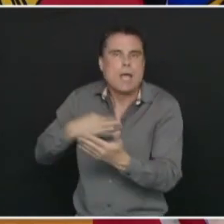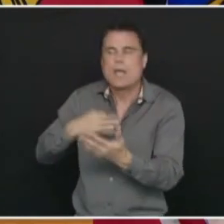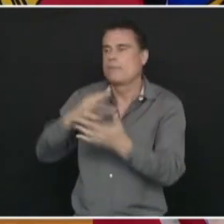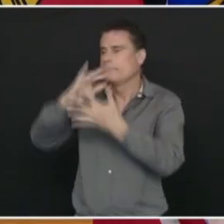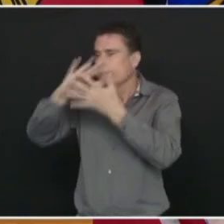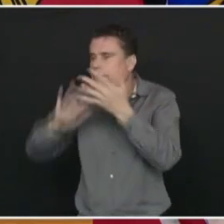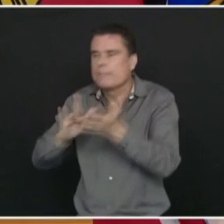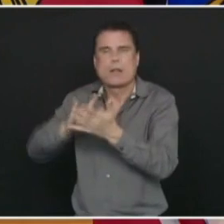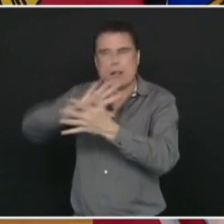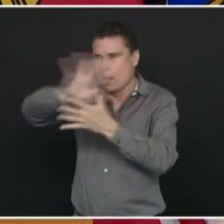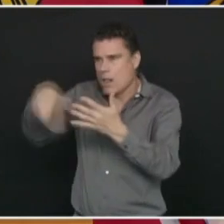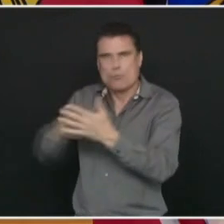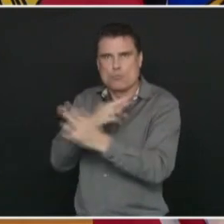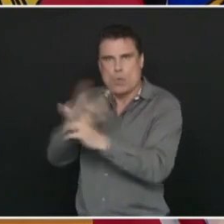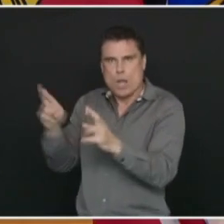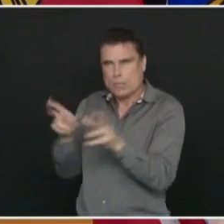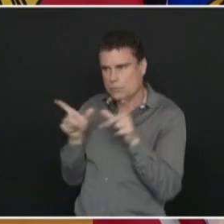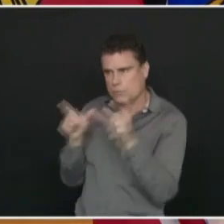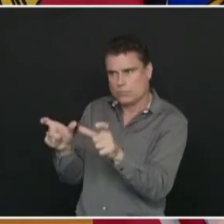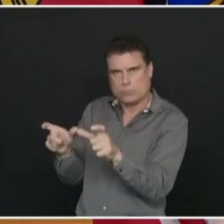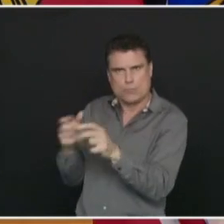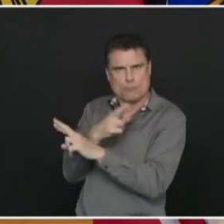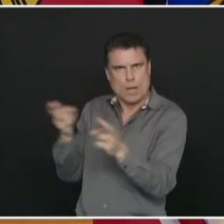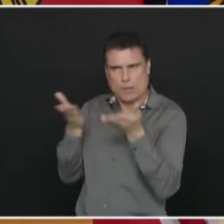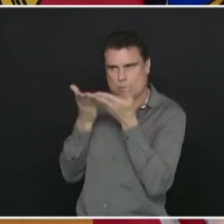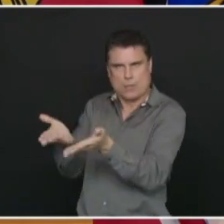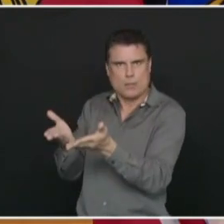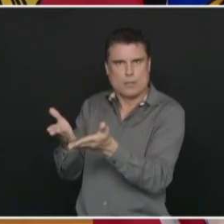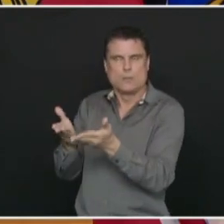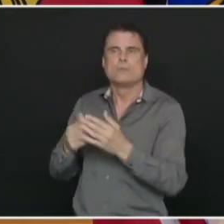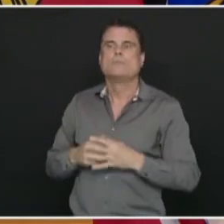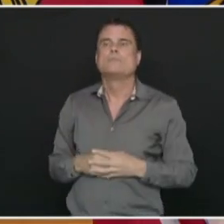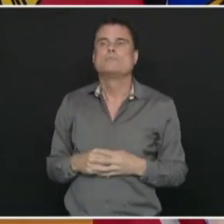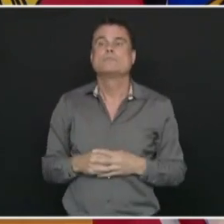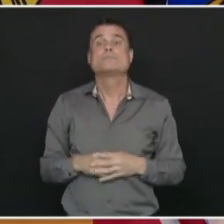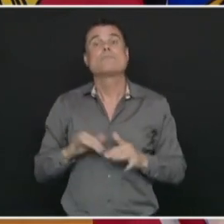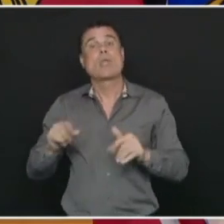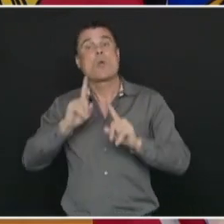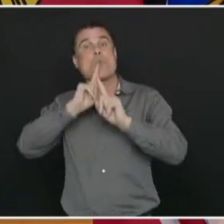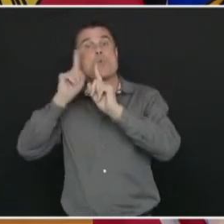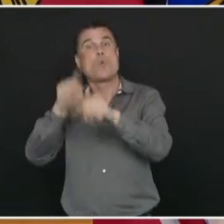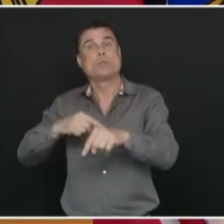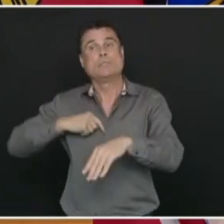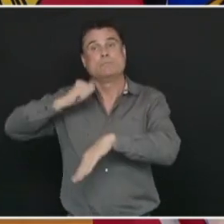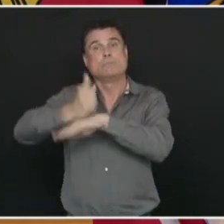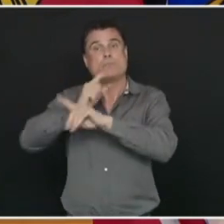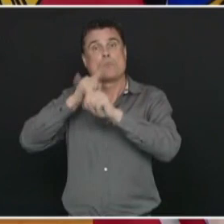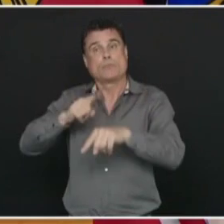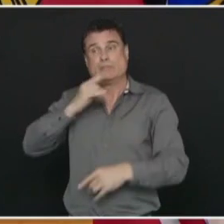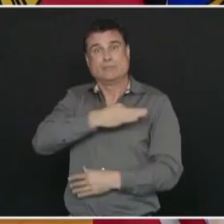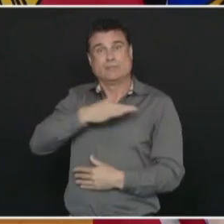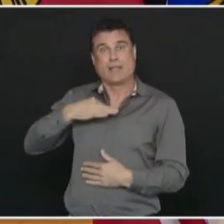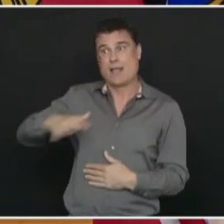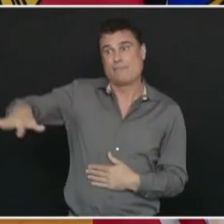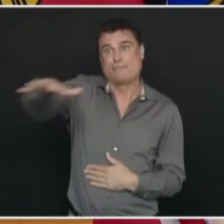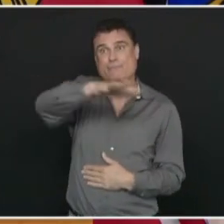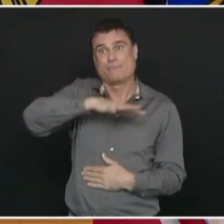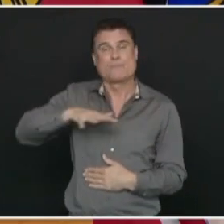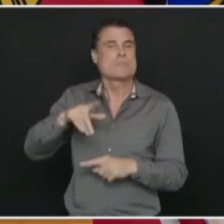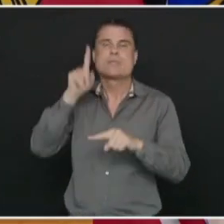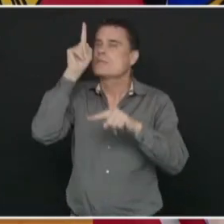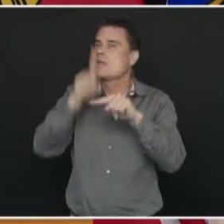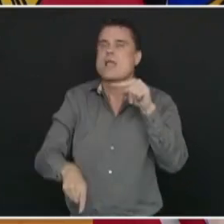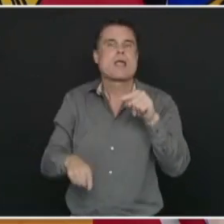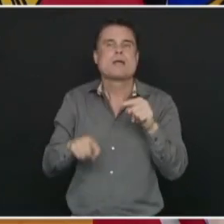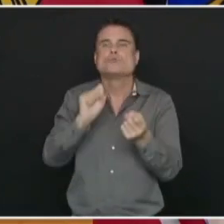them. We are doing it here in BC, and it's thanks to everybody doing their part. And it's not too late for